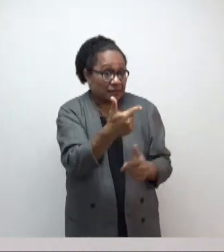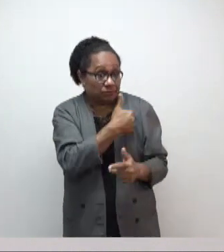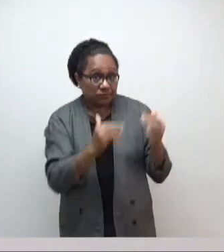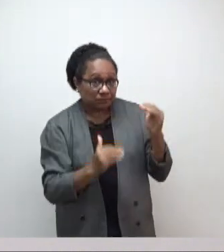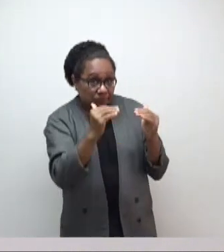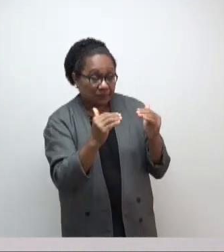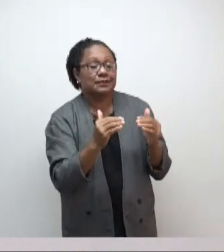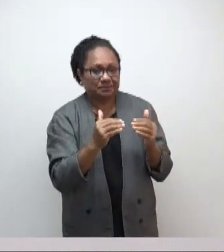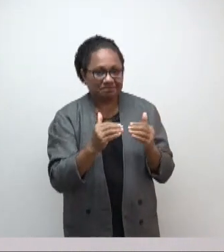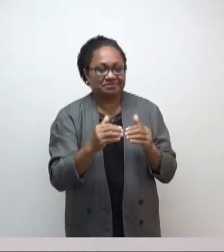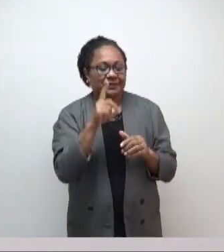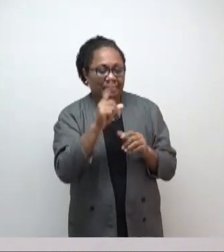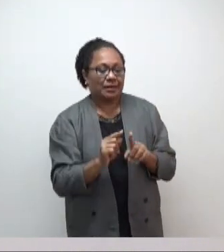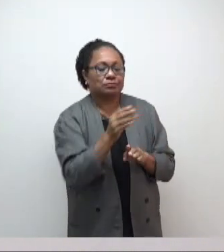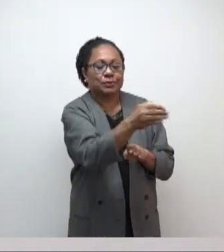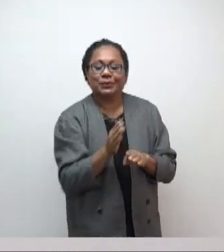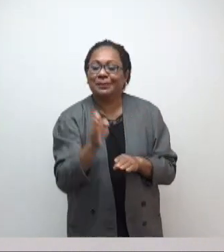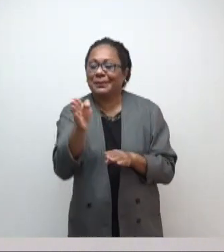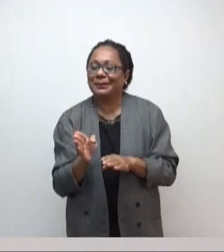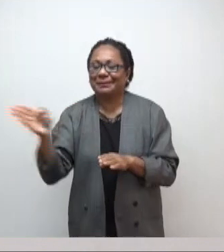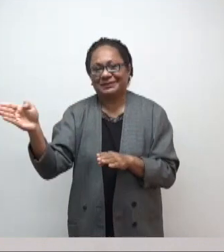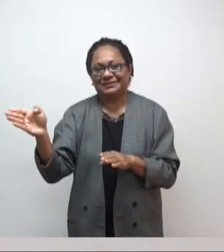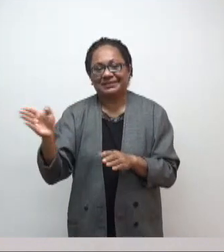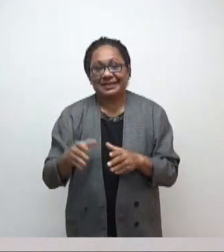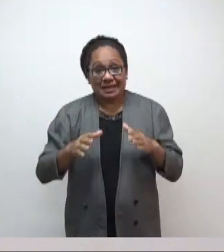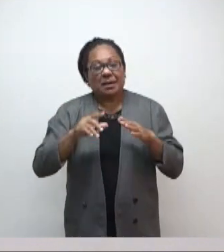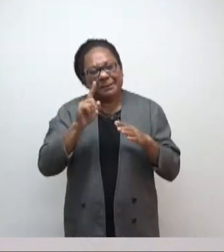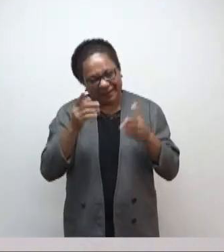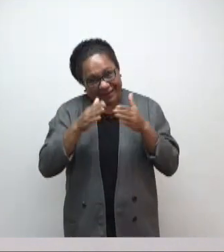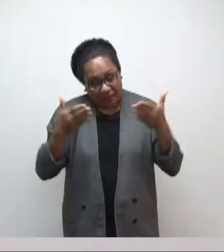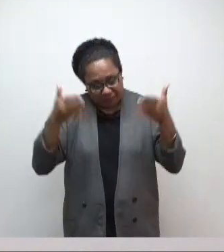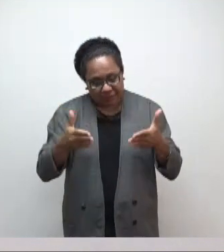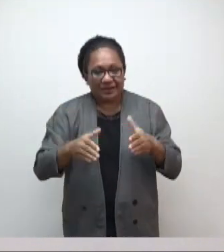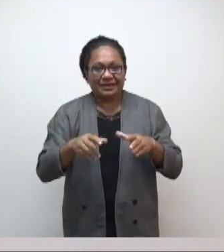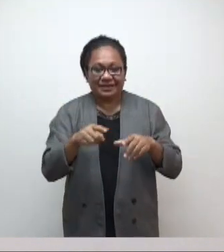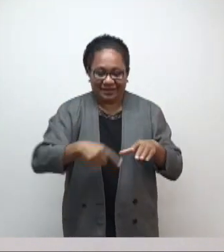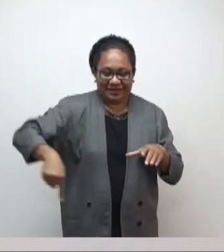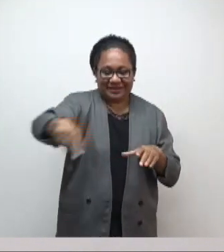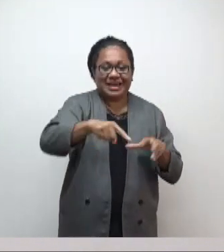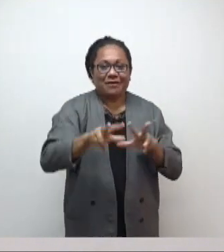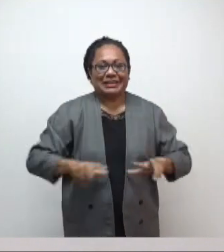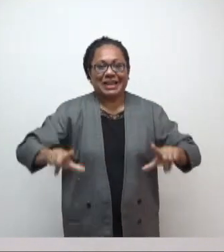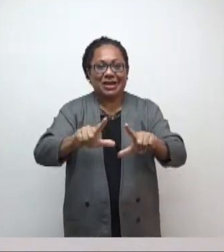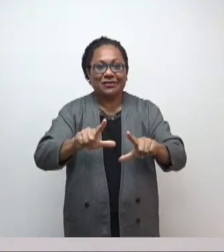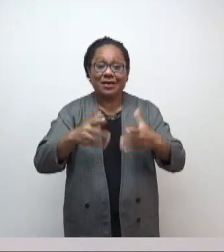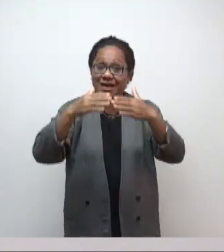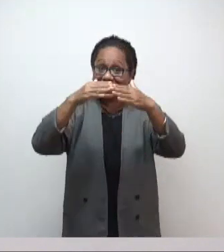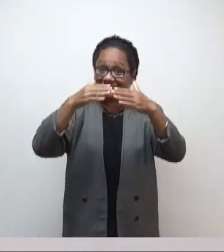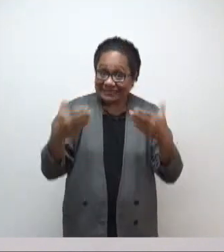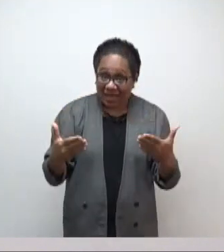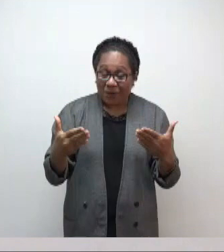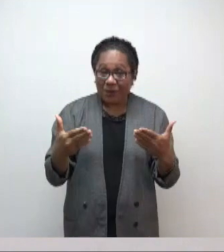With domestic travel open, public service vehicles will be able to operate at 70%